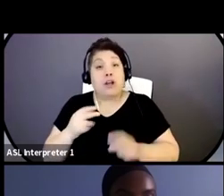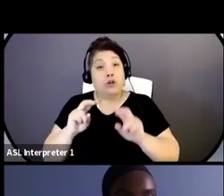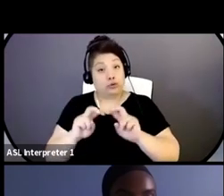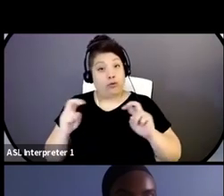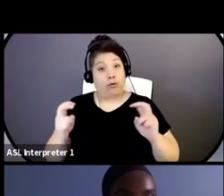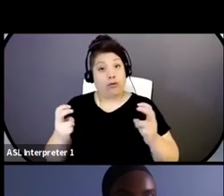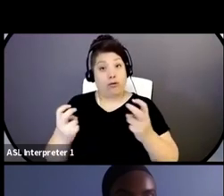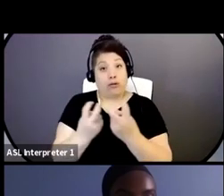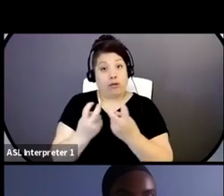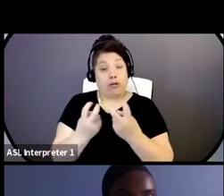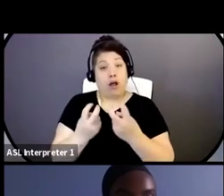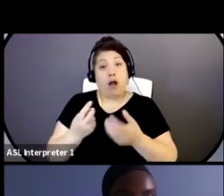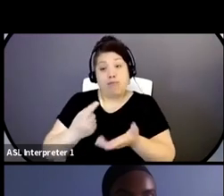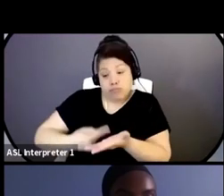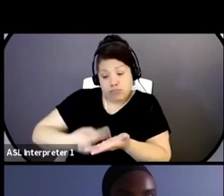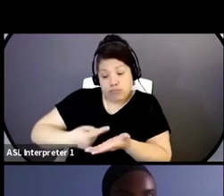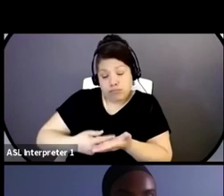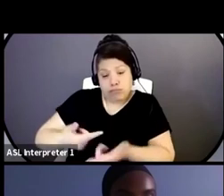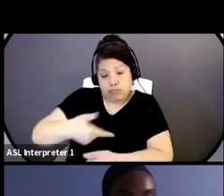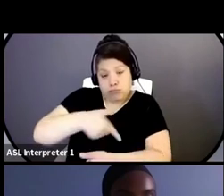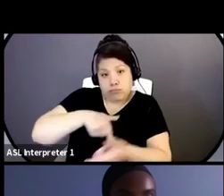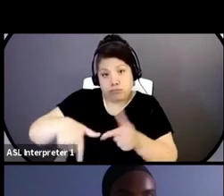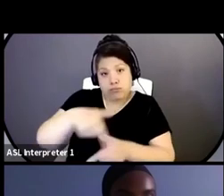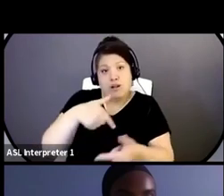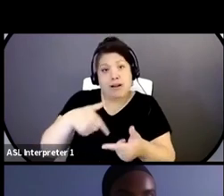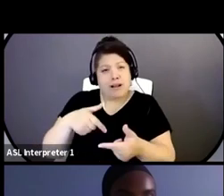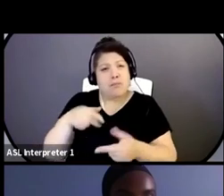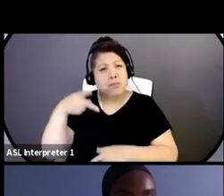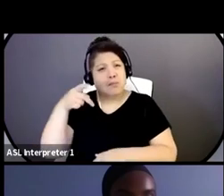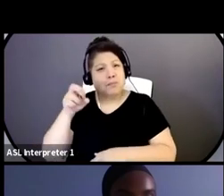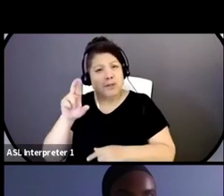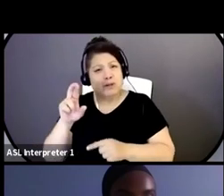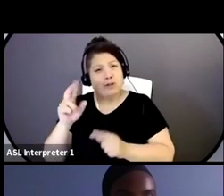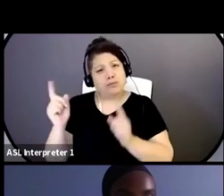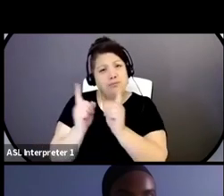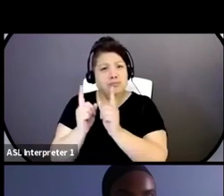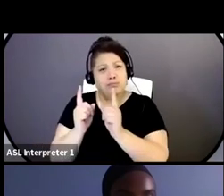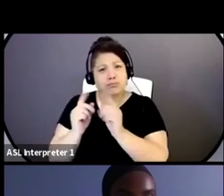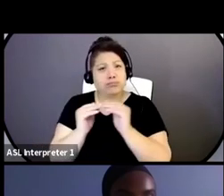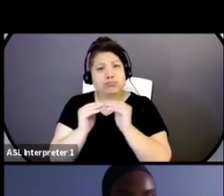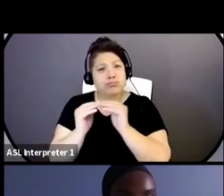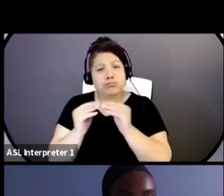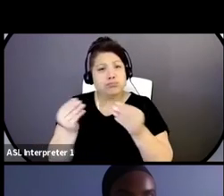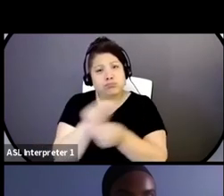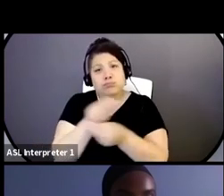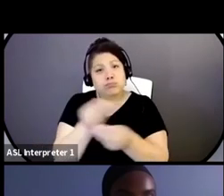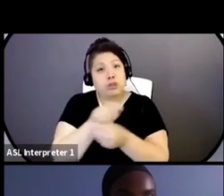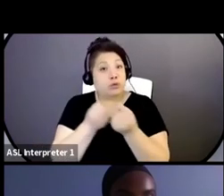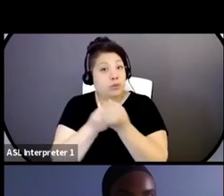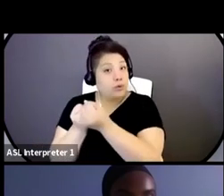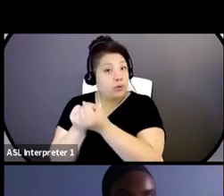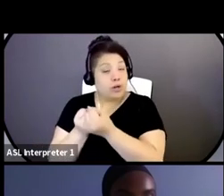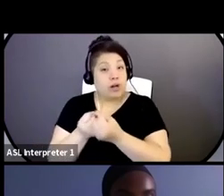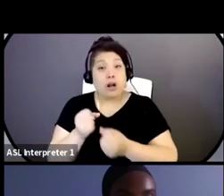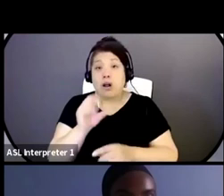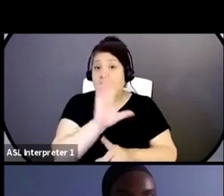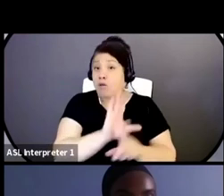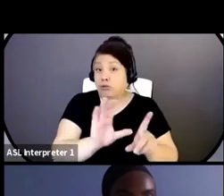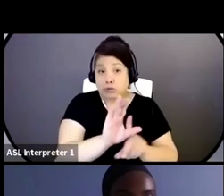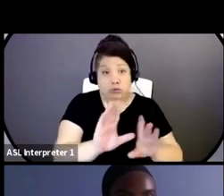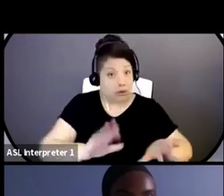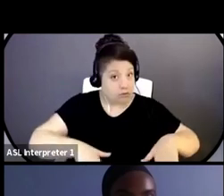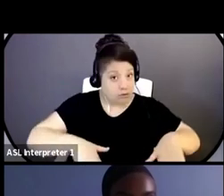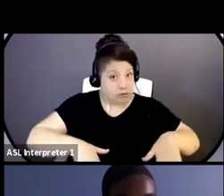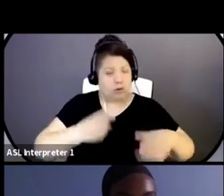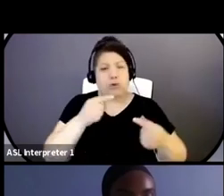support. But for other folks that maybe don't have peer-to-peer support in their cultures, like, cool, make manuals,